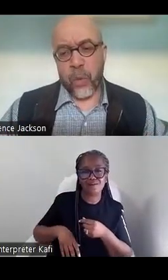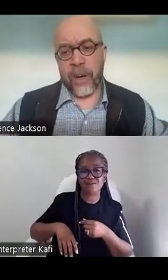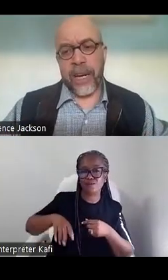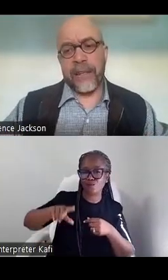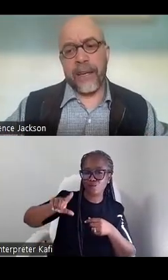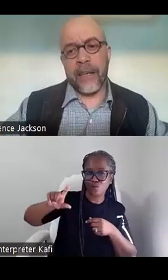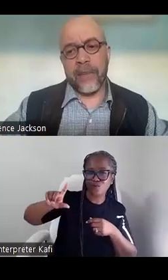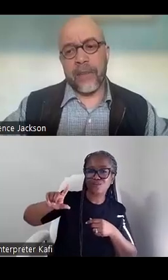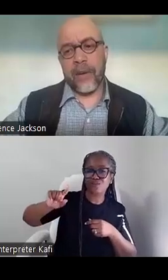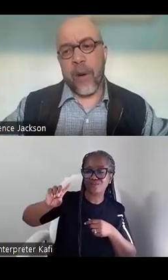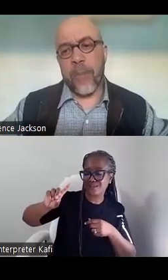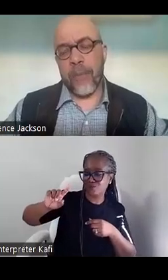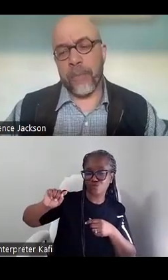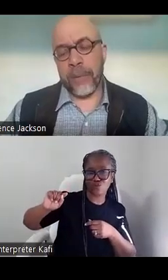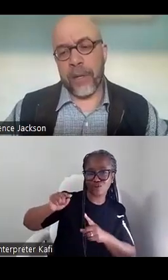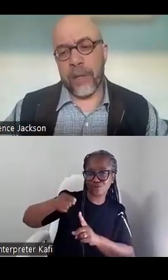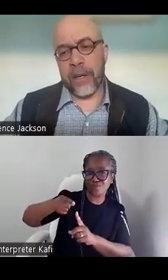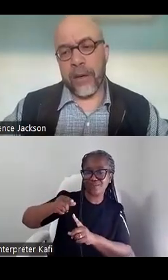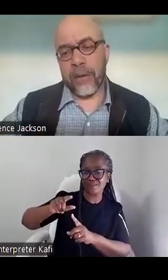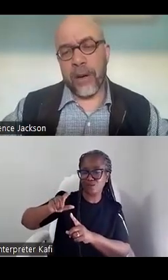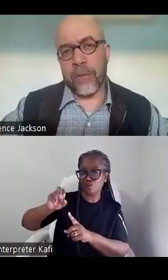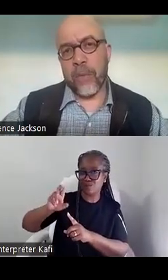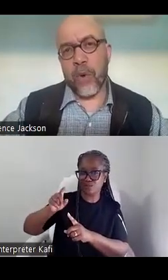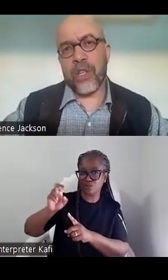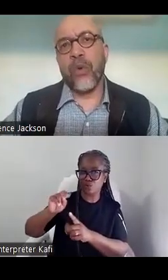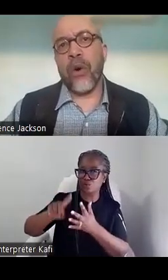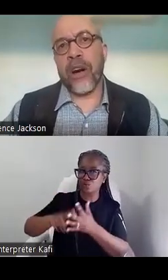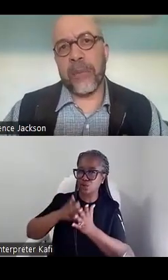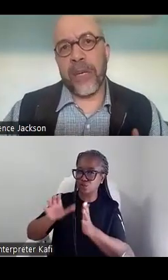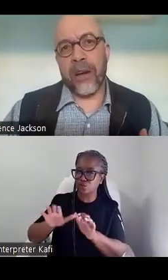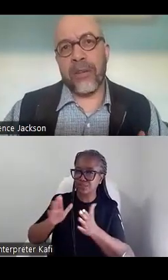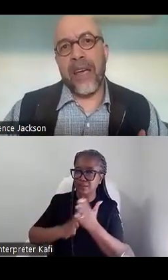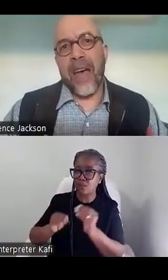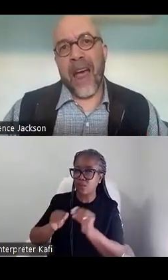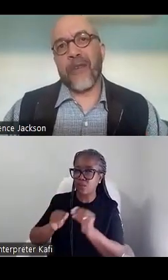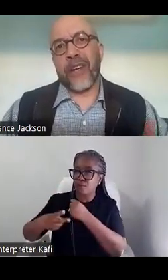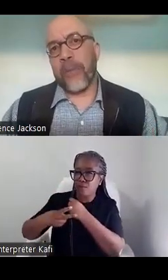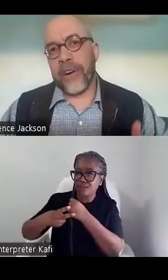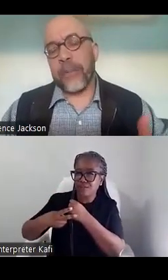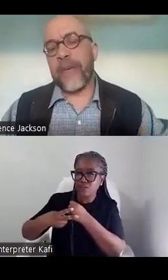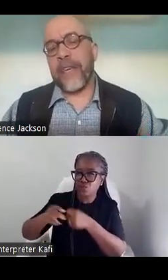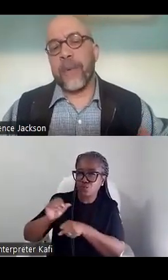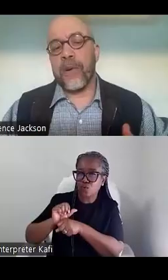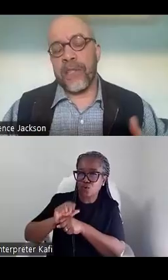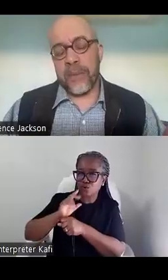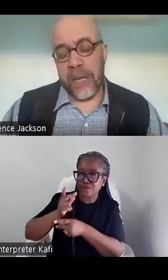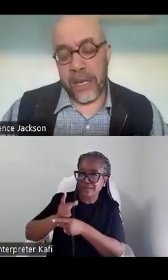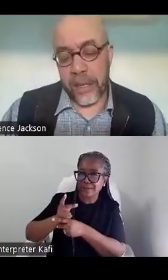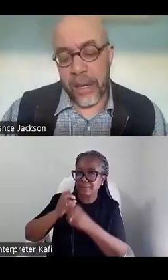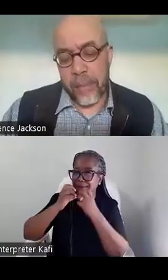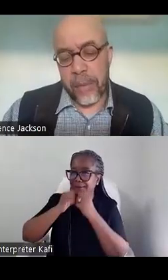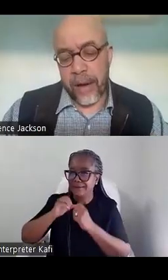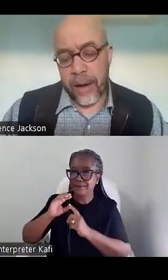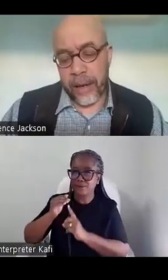preservation work, and then maybe a more total argument about African American people is